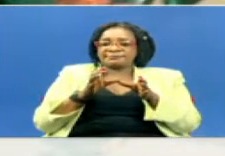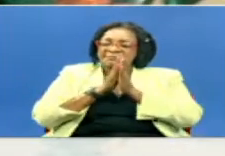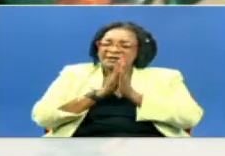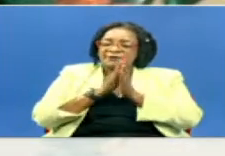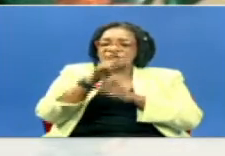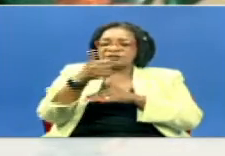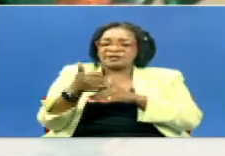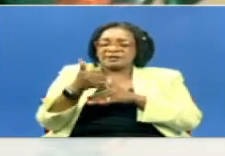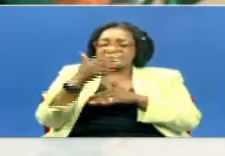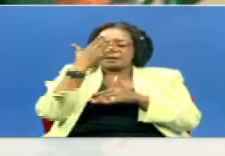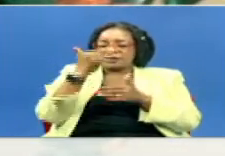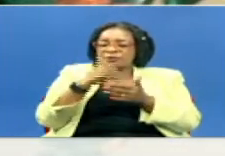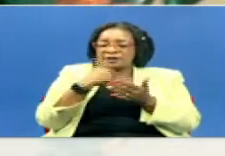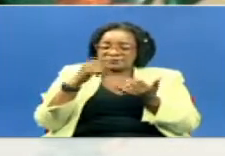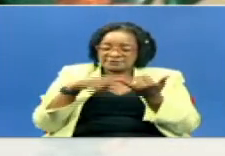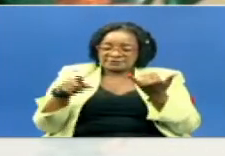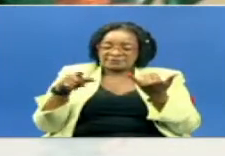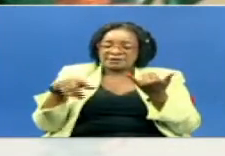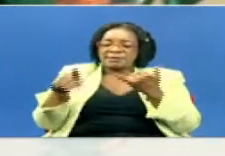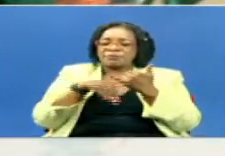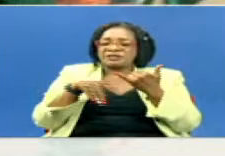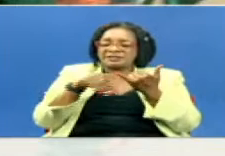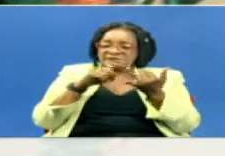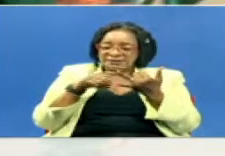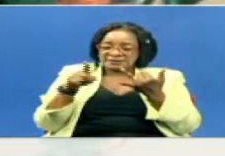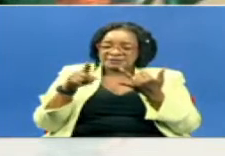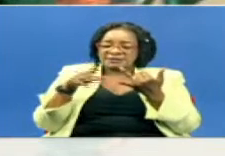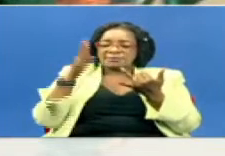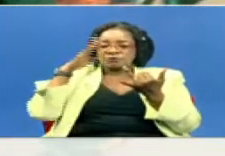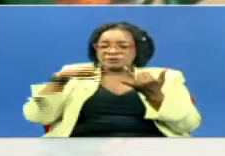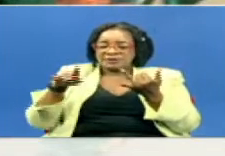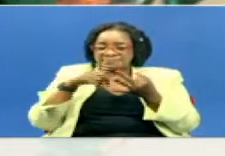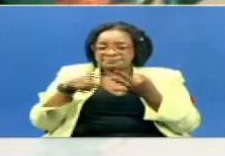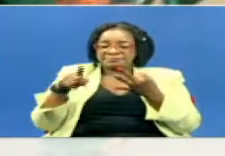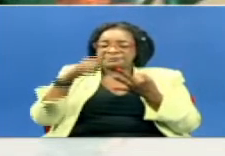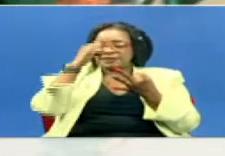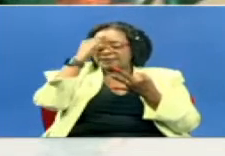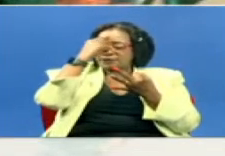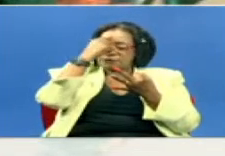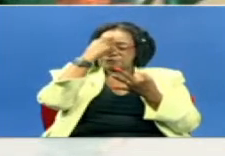Catholics, Protestants, Muslims, Hindus.